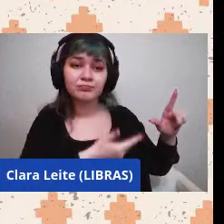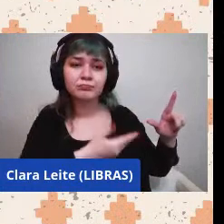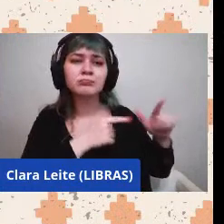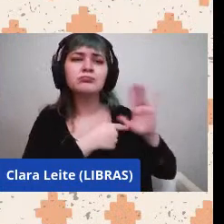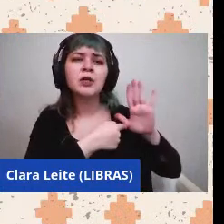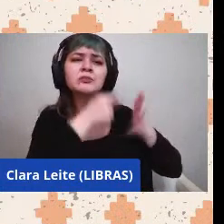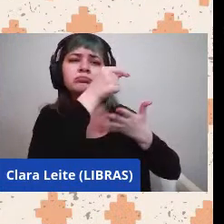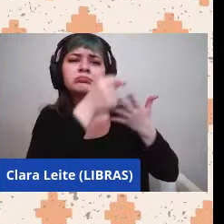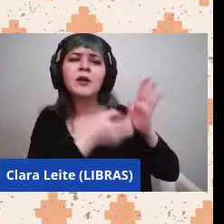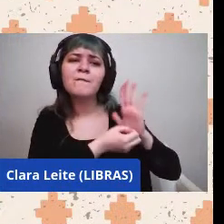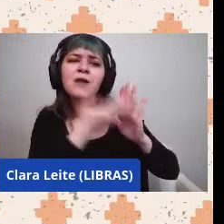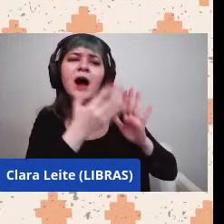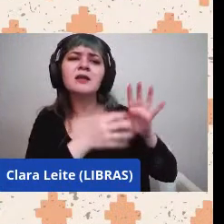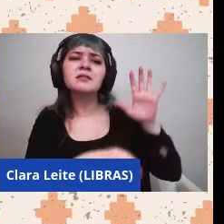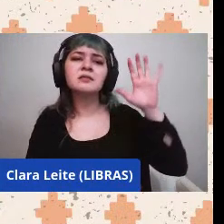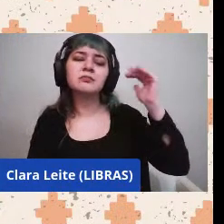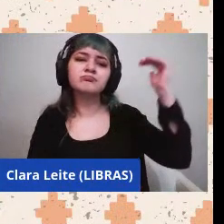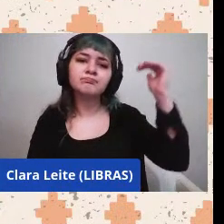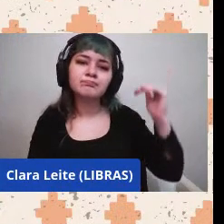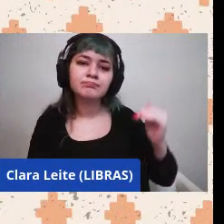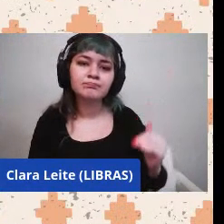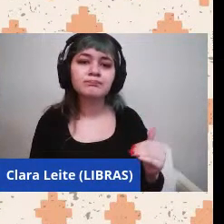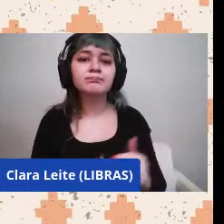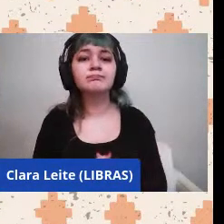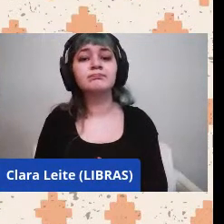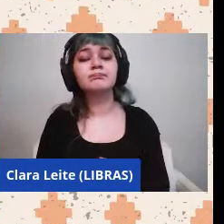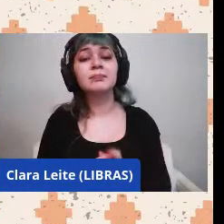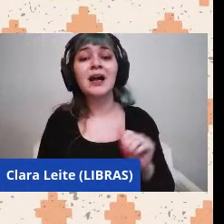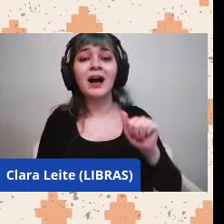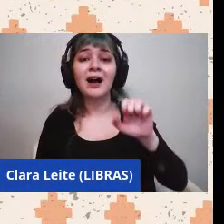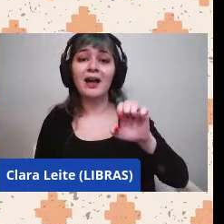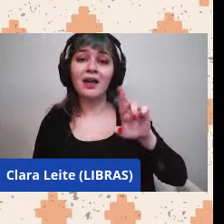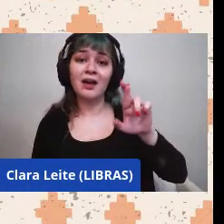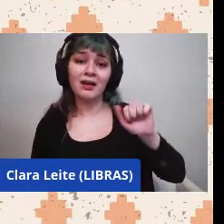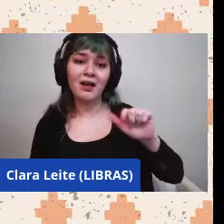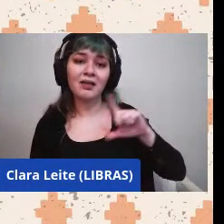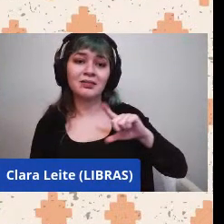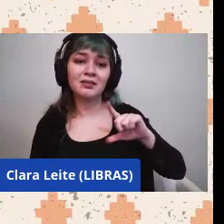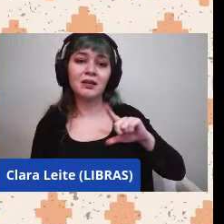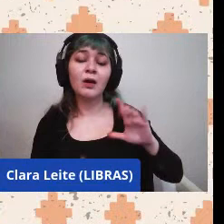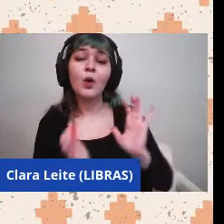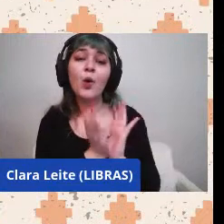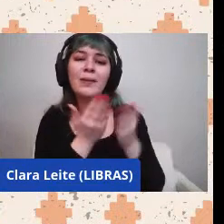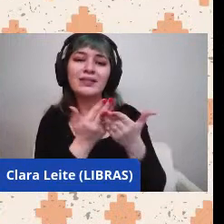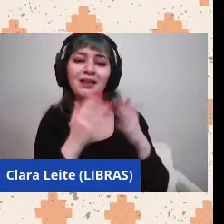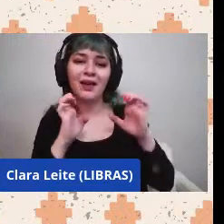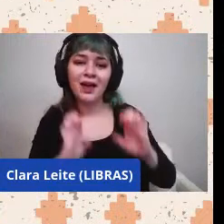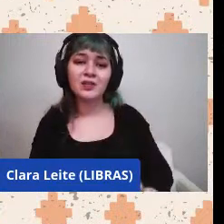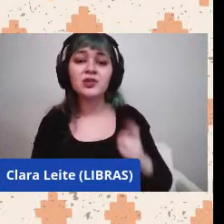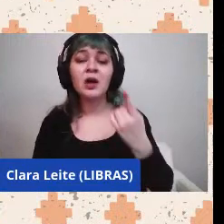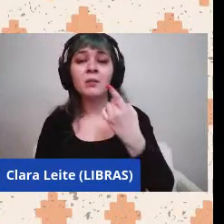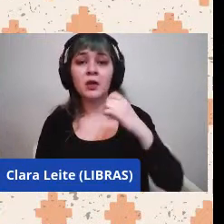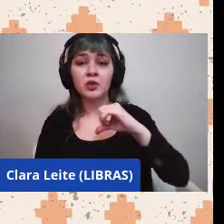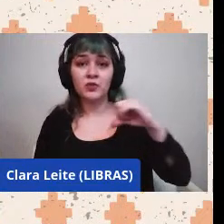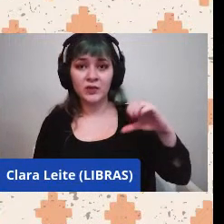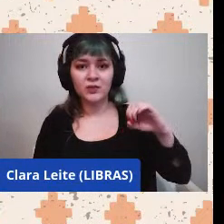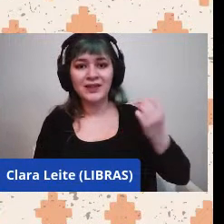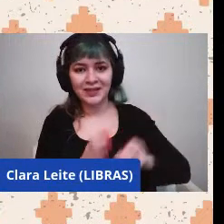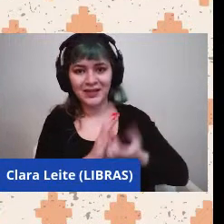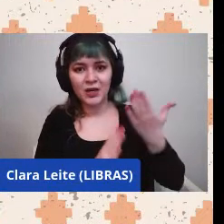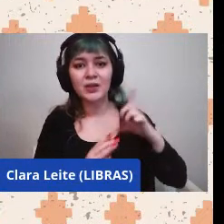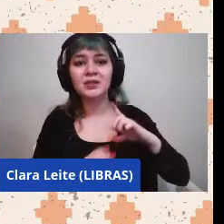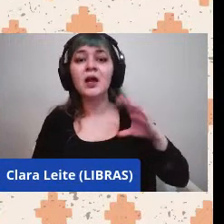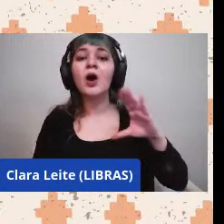of those areas. AERA established an ethics committee in the 1990s, an ethics code